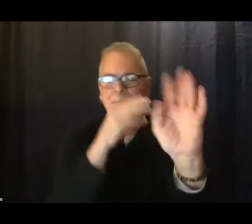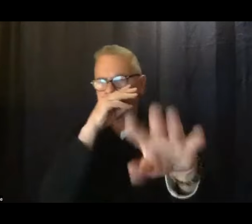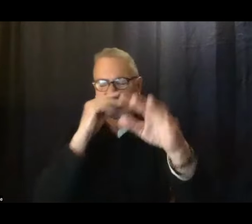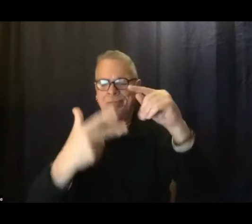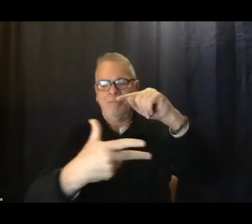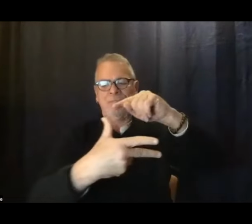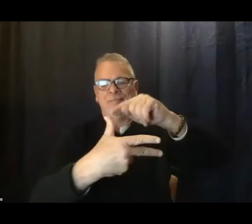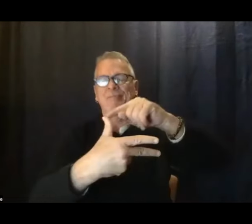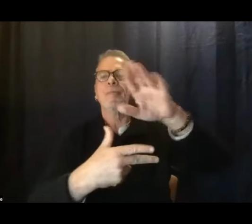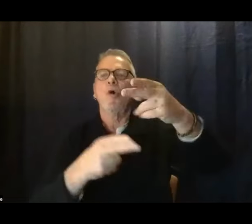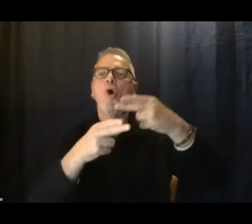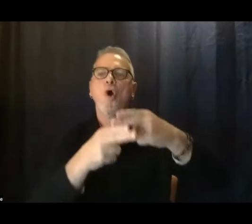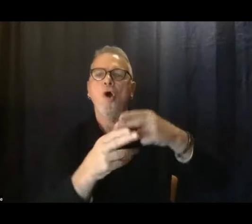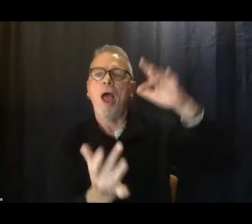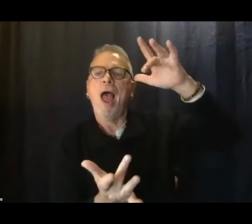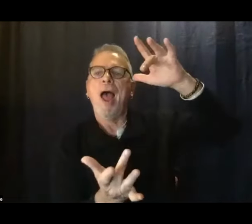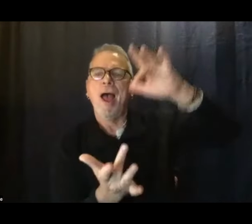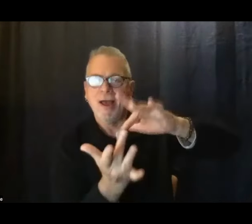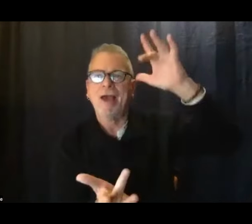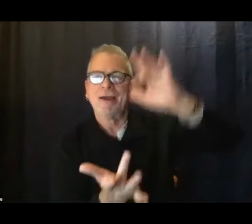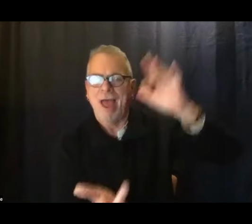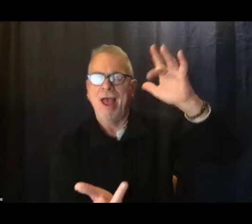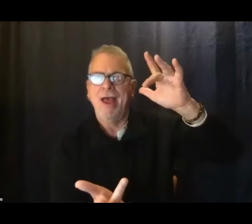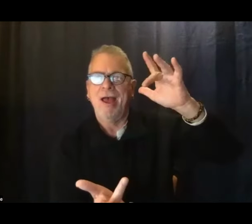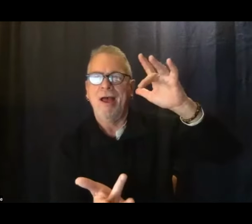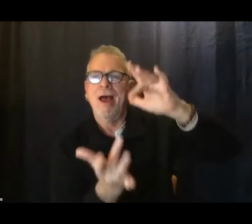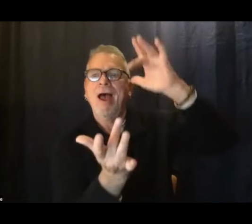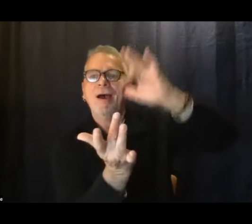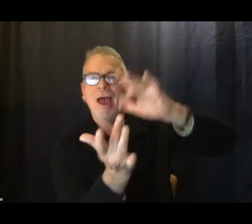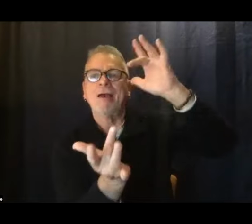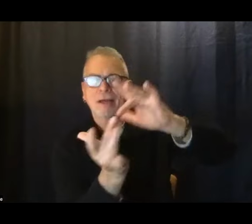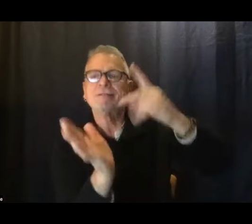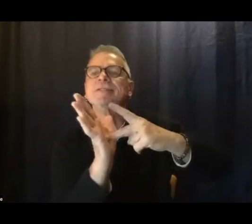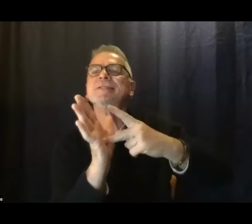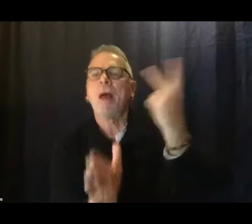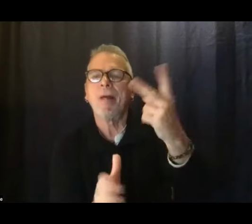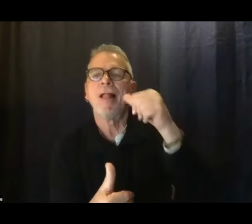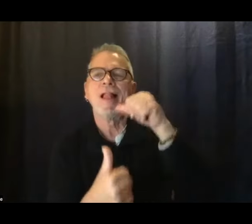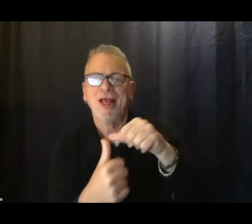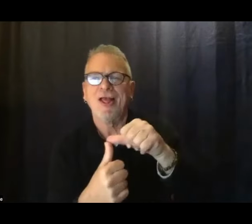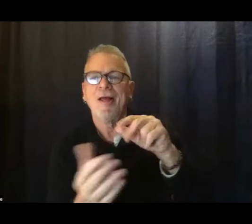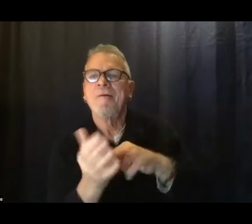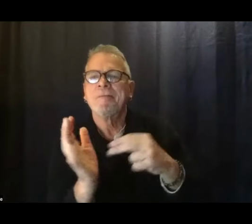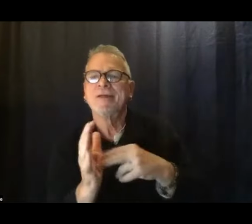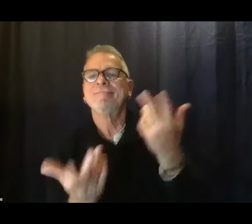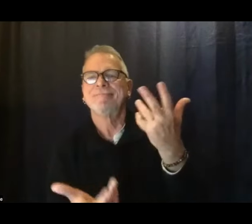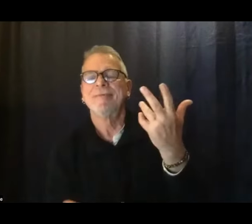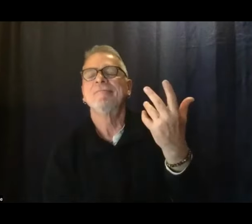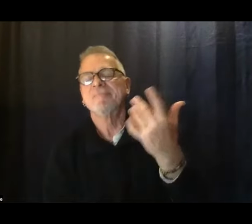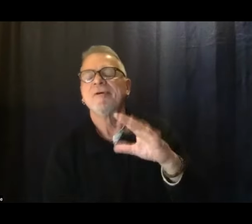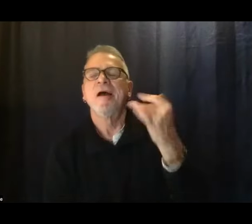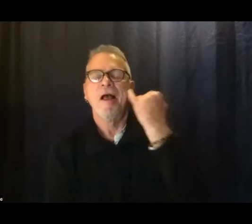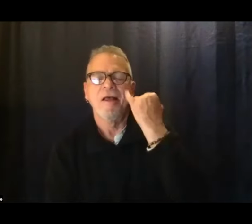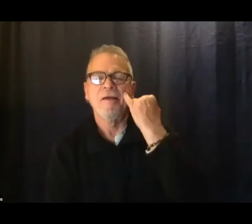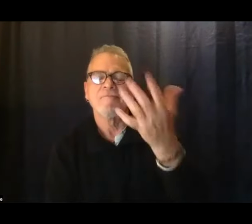So there are three different ways of producing them. There's the contact or double tap